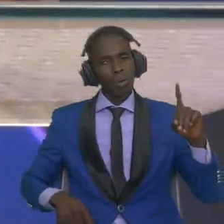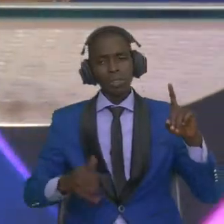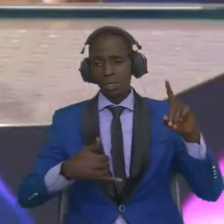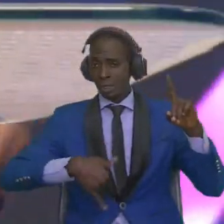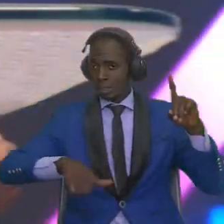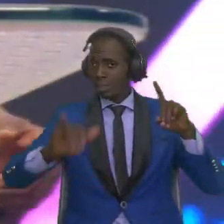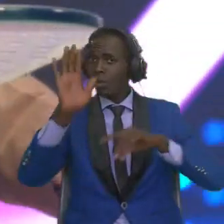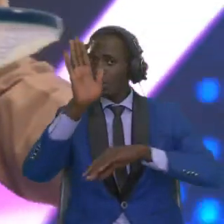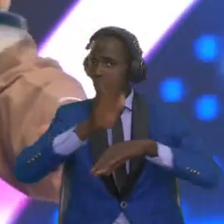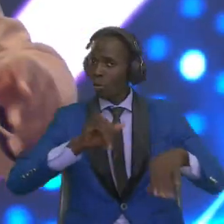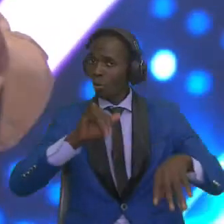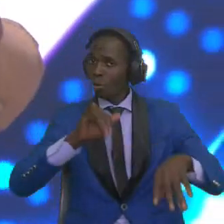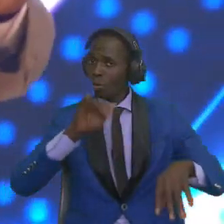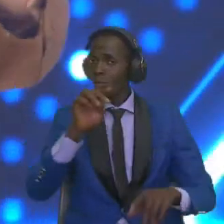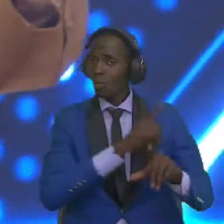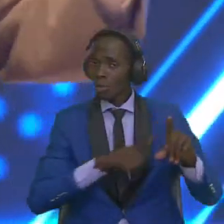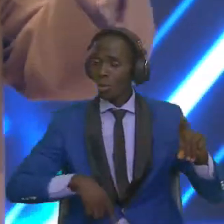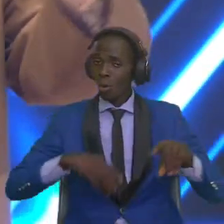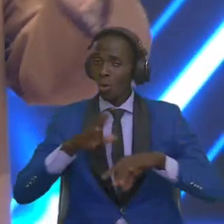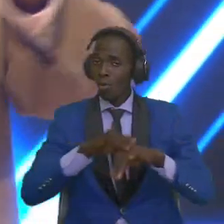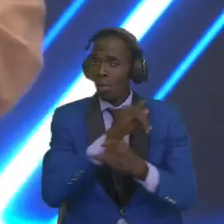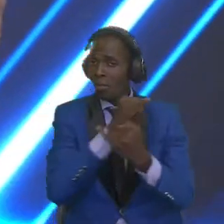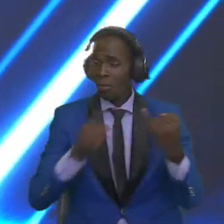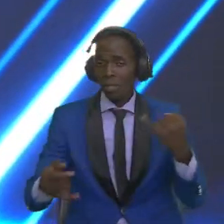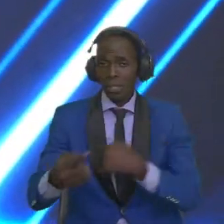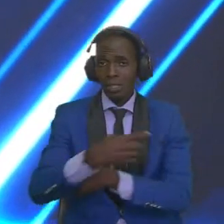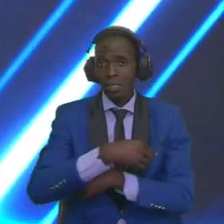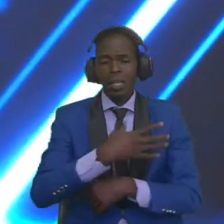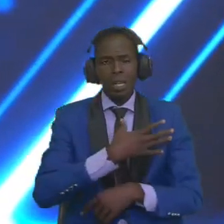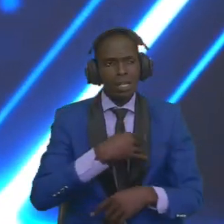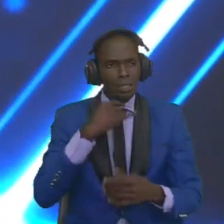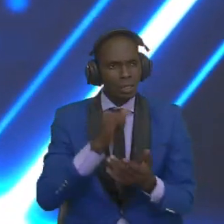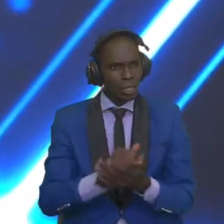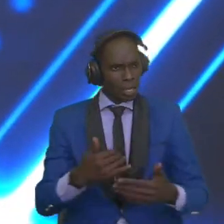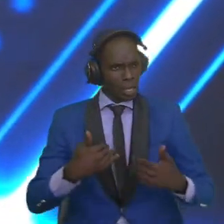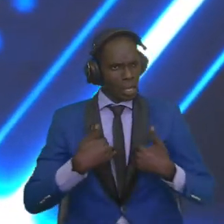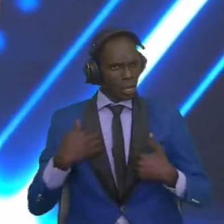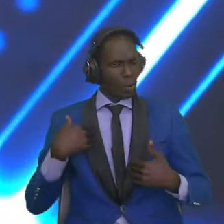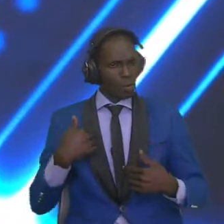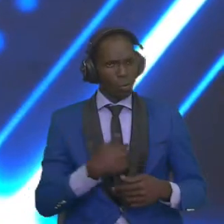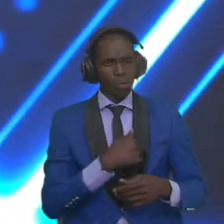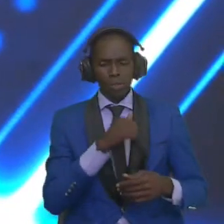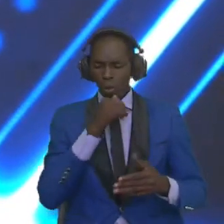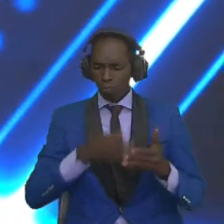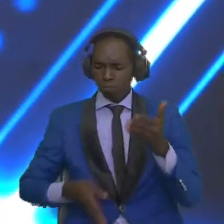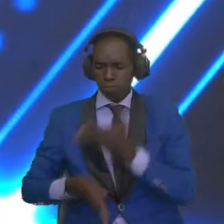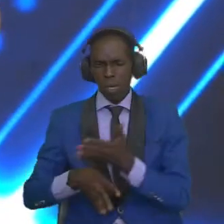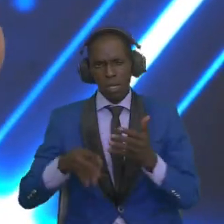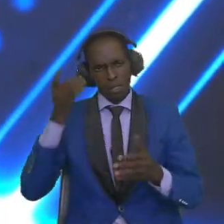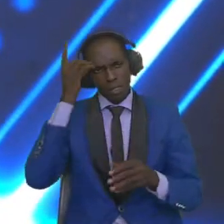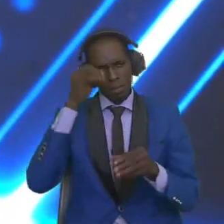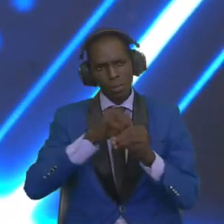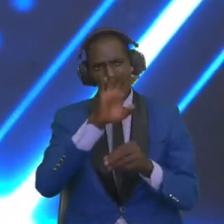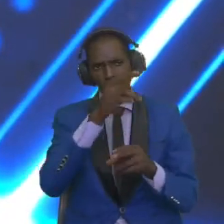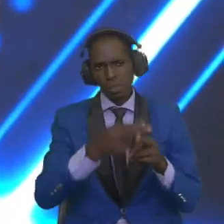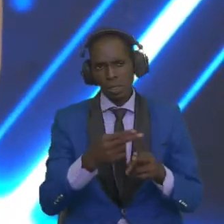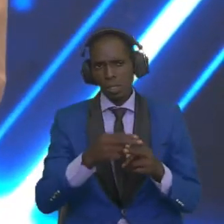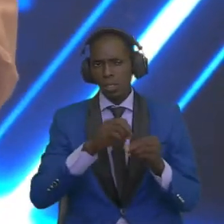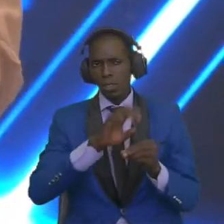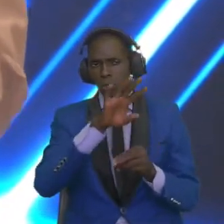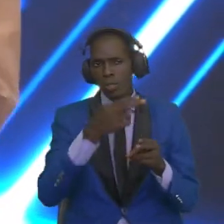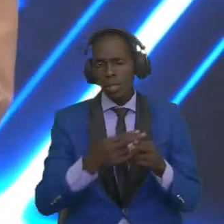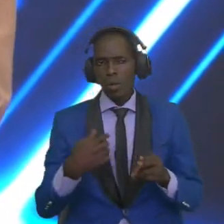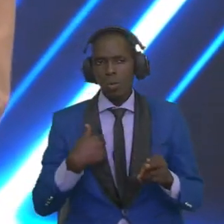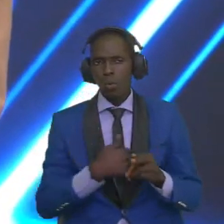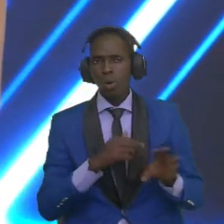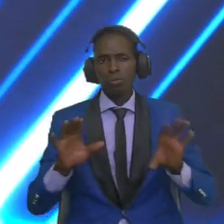him Lord, even on that final day. And they will say, have we not cast out devils in your name? And in your name, we have